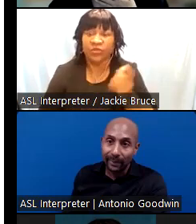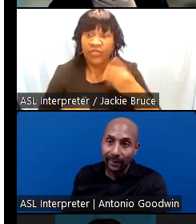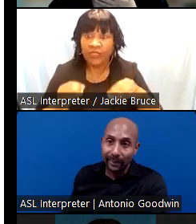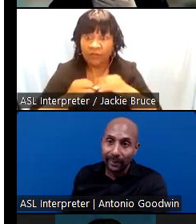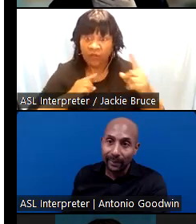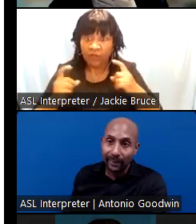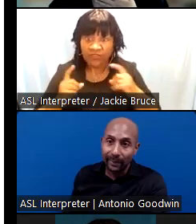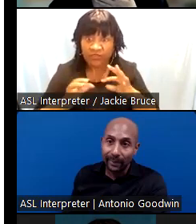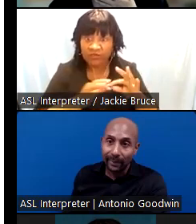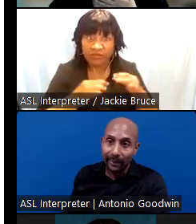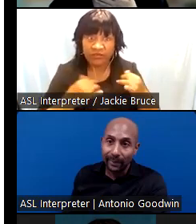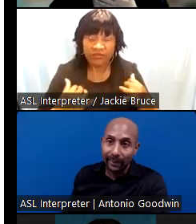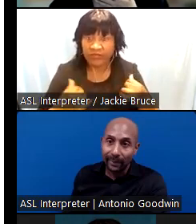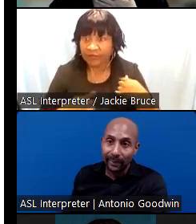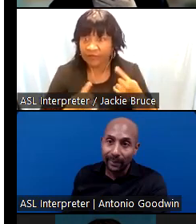questions?